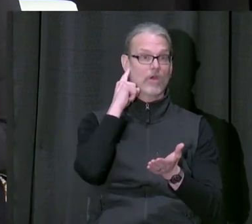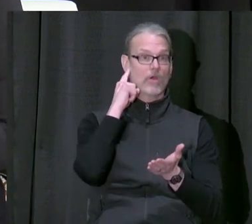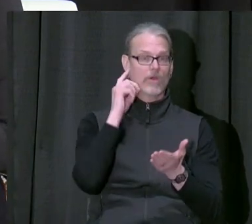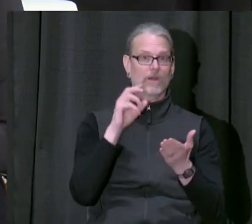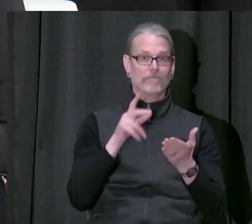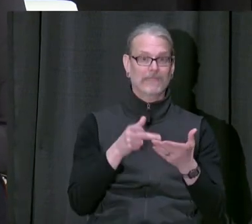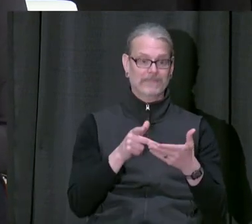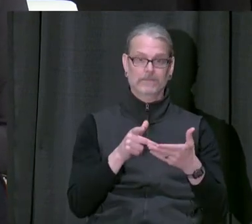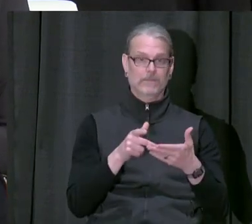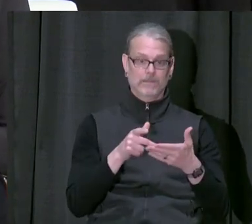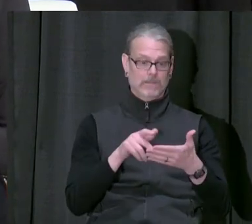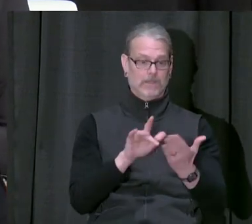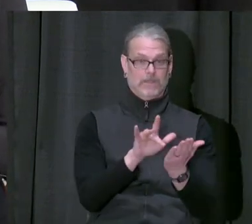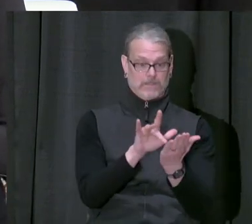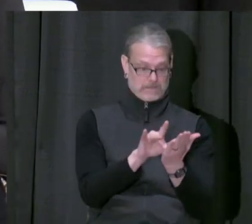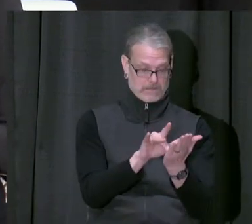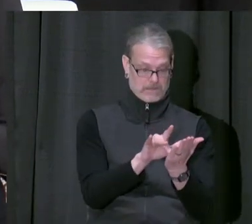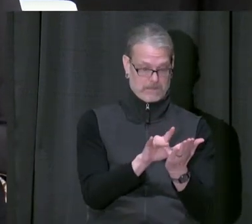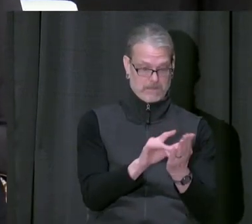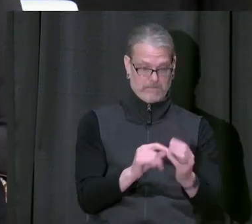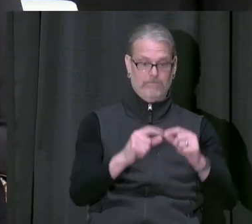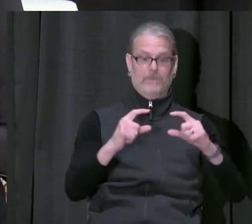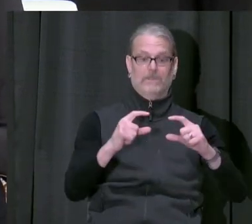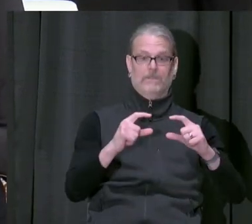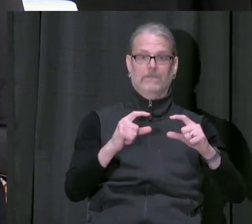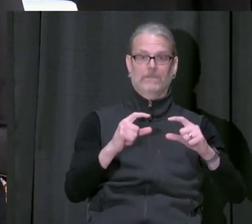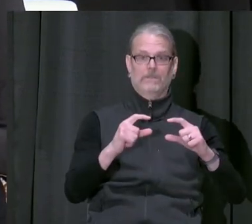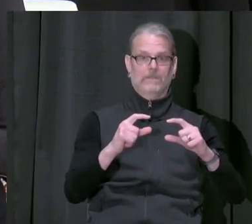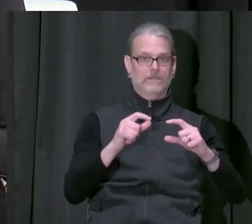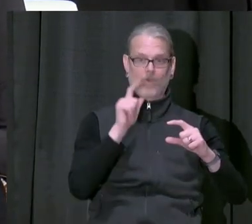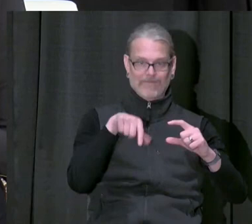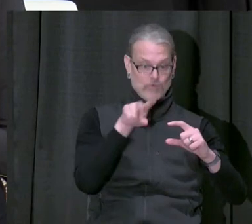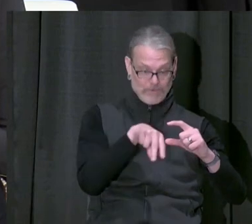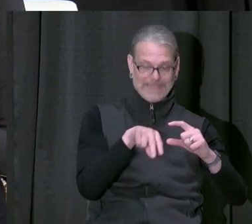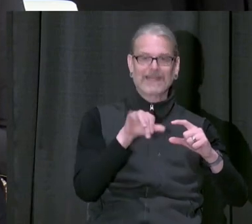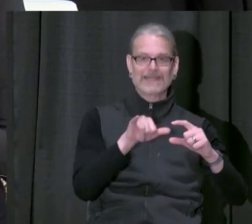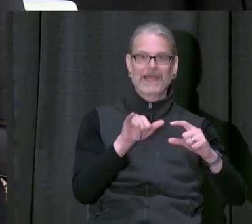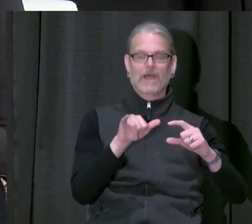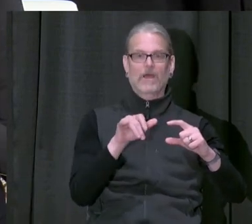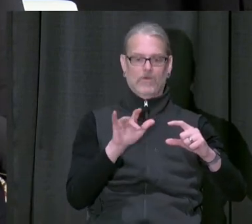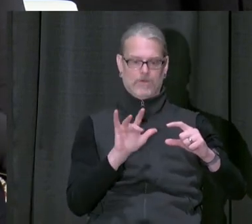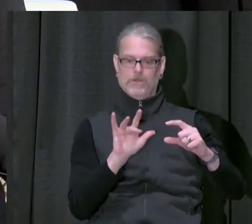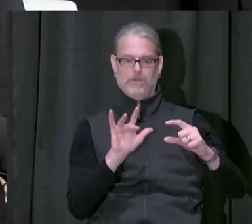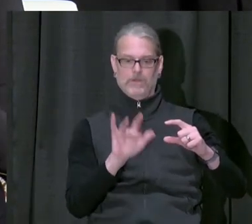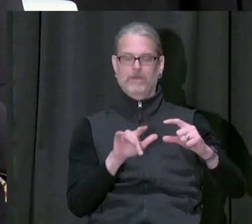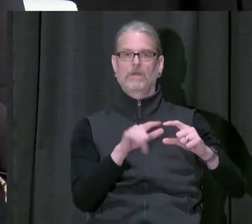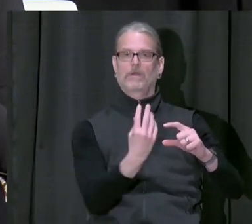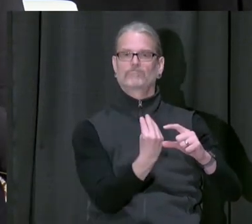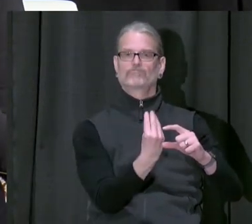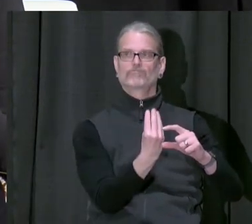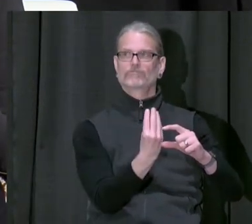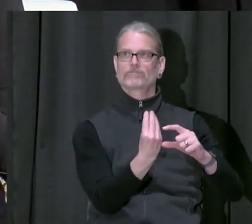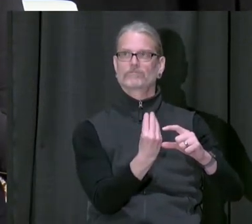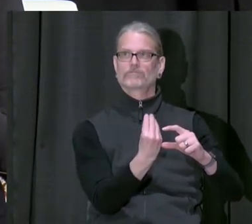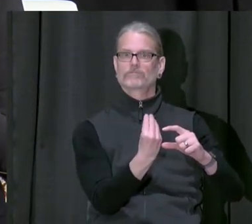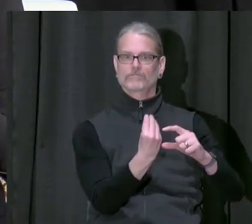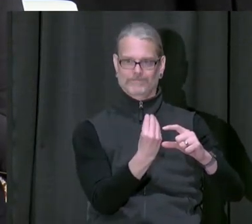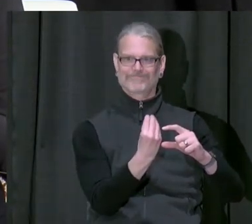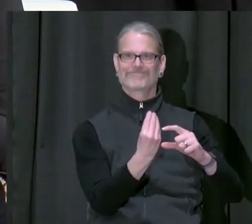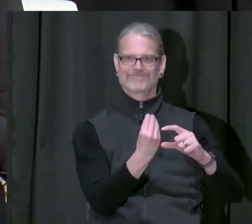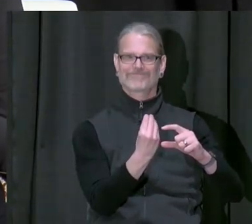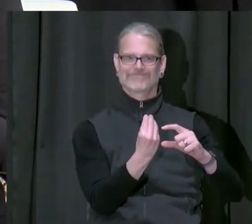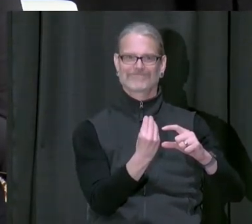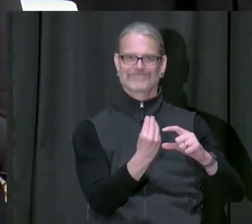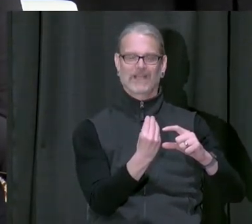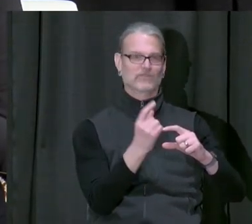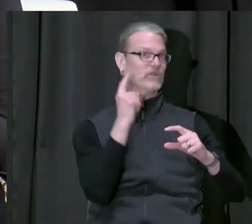that word read aloud. And what this does is helps create that, you know, visual to oral connection so you can